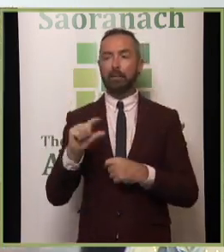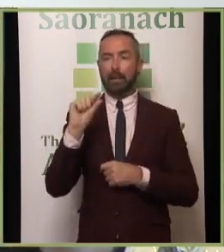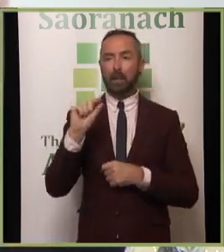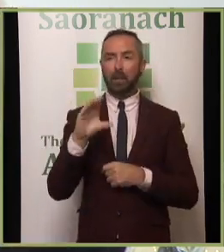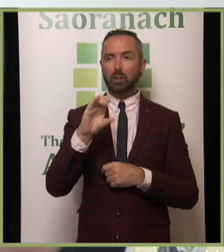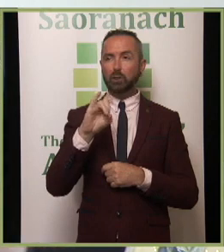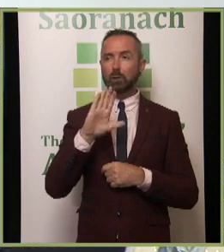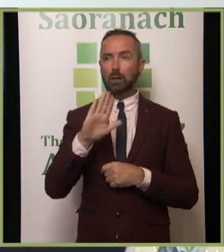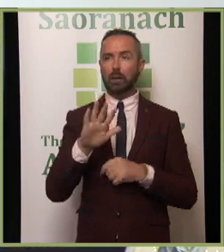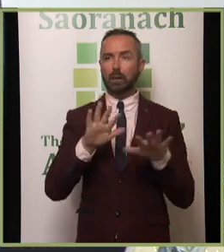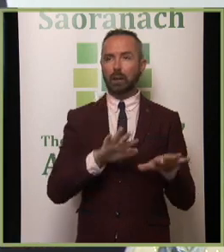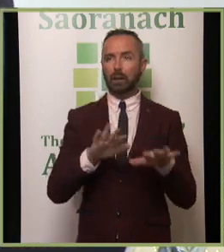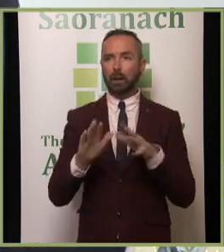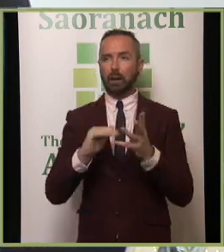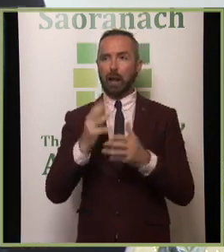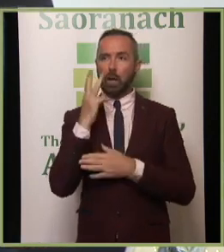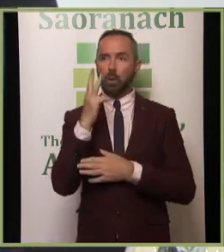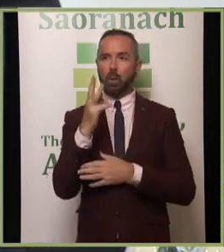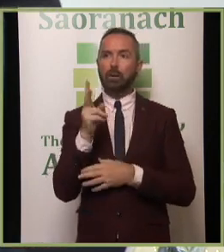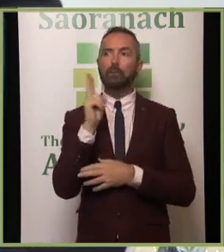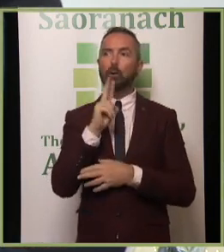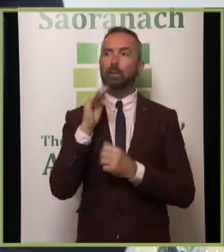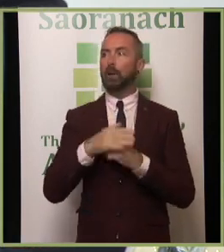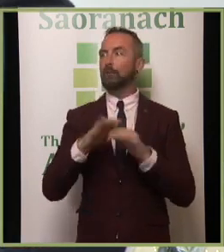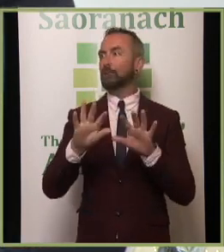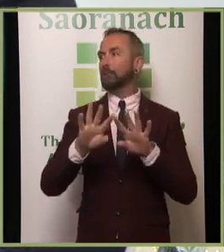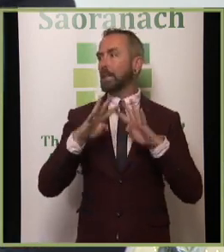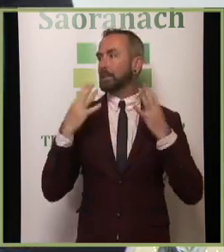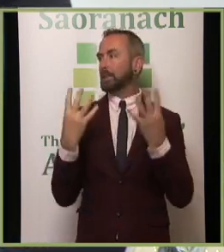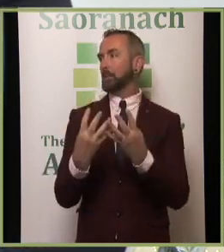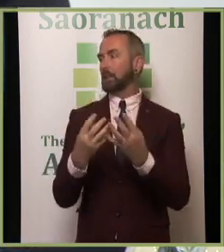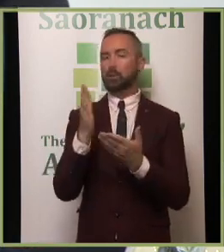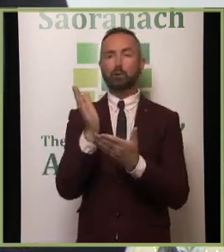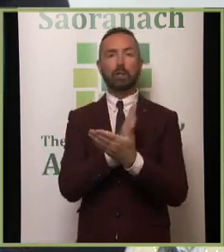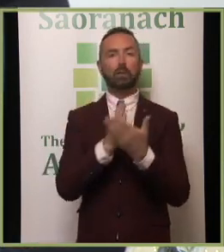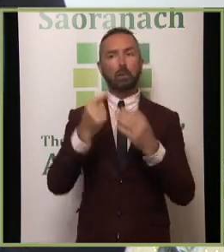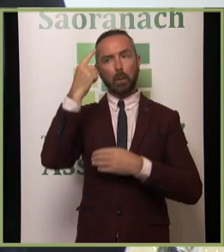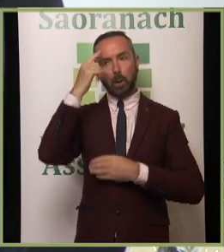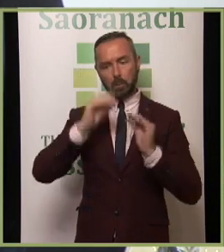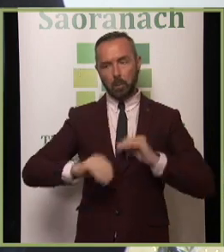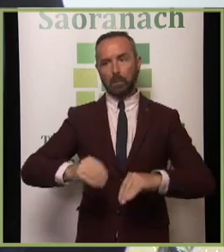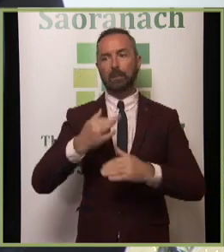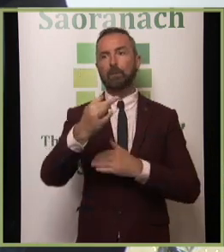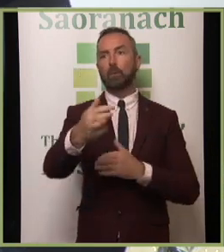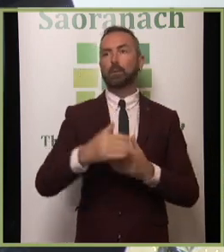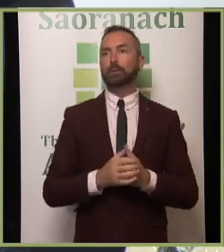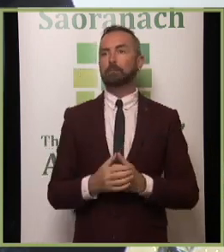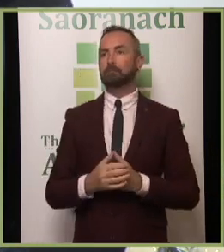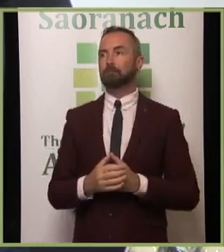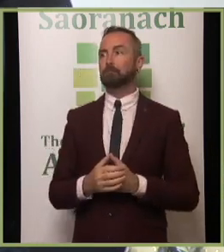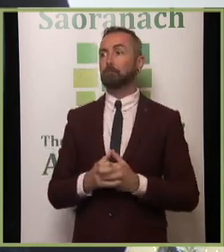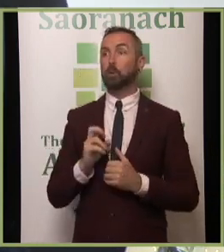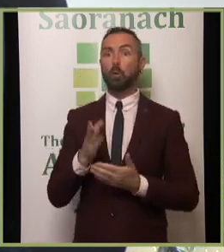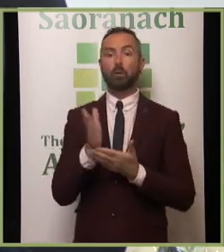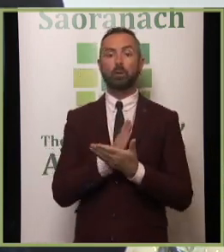chill and have a last word, voices of the Assembly, and just share some thoughts going forward, or share